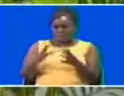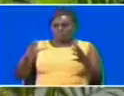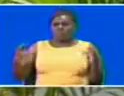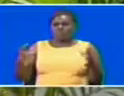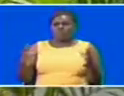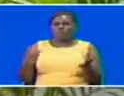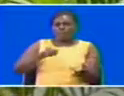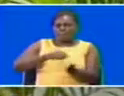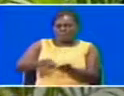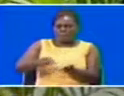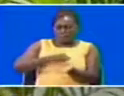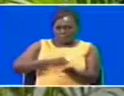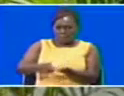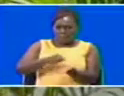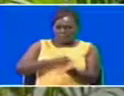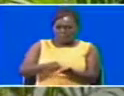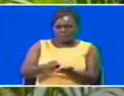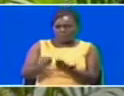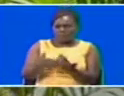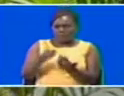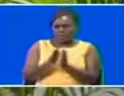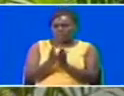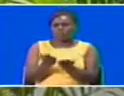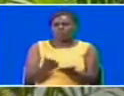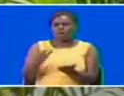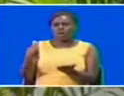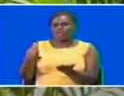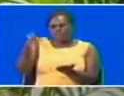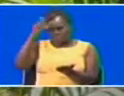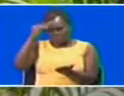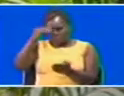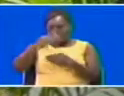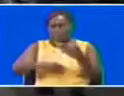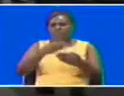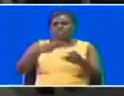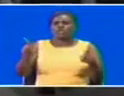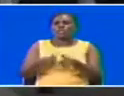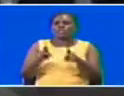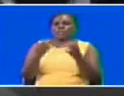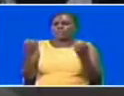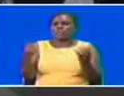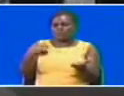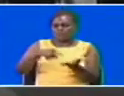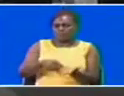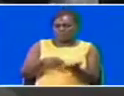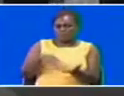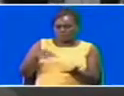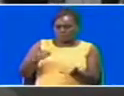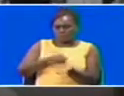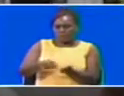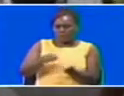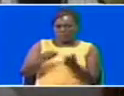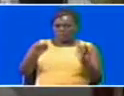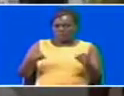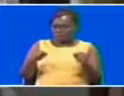the number of printers who handle book runs and other academic material. But even as many insist that the fate of these printers could